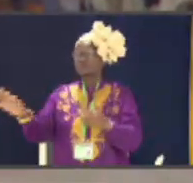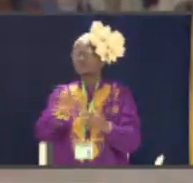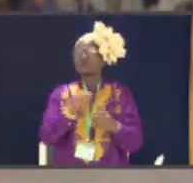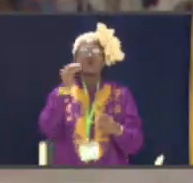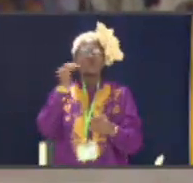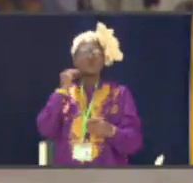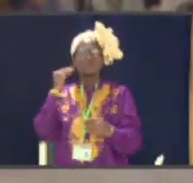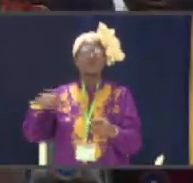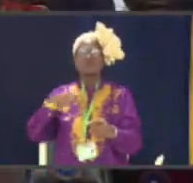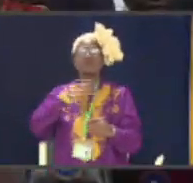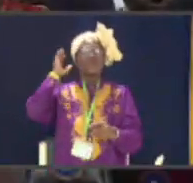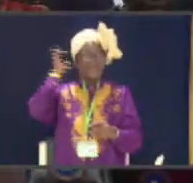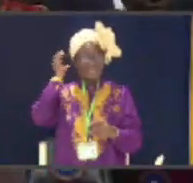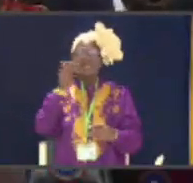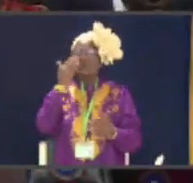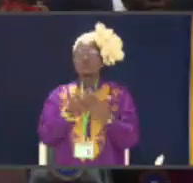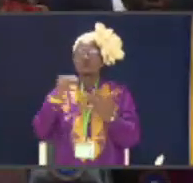Ìròyìn ayọ̀ la ó máa gbọ́ sí yín.